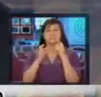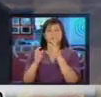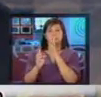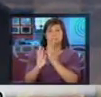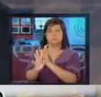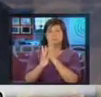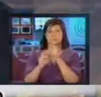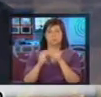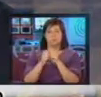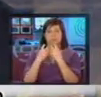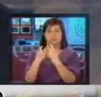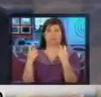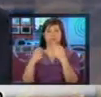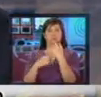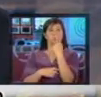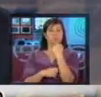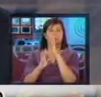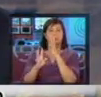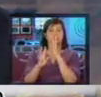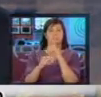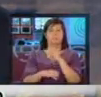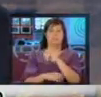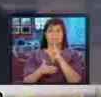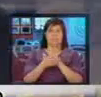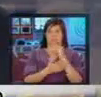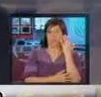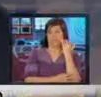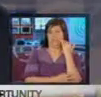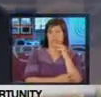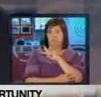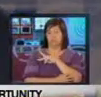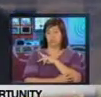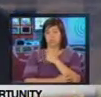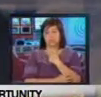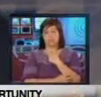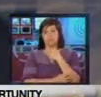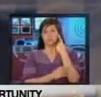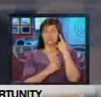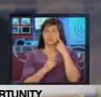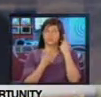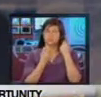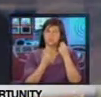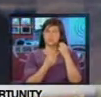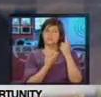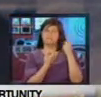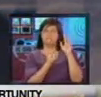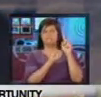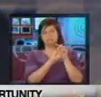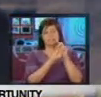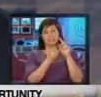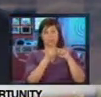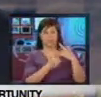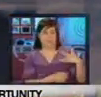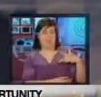of the state of the nation. That's why, personally, you know, to do a little bit of a critique in terms of